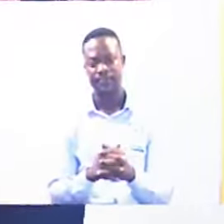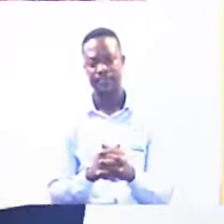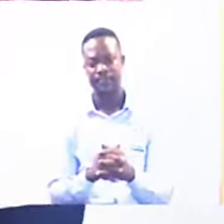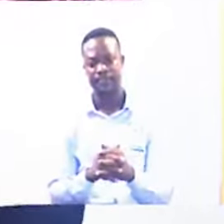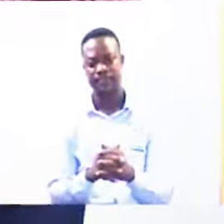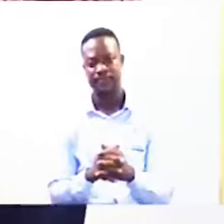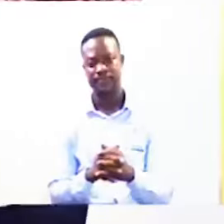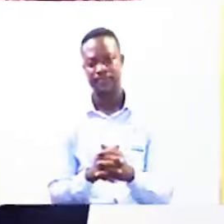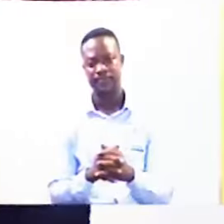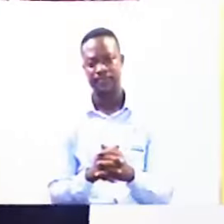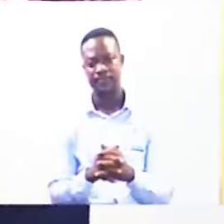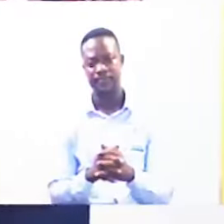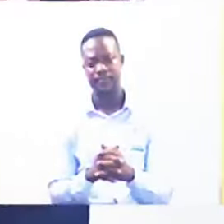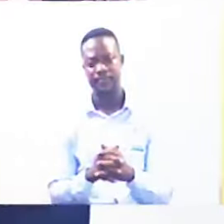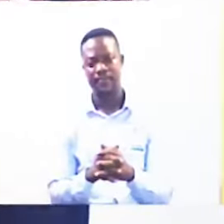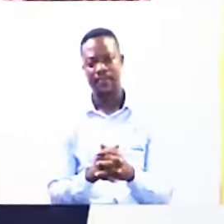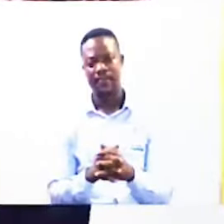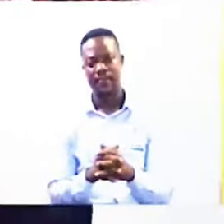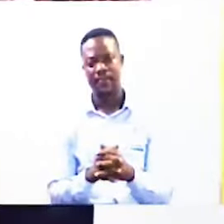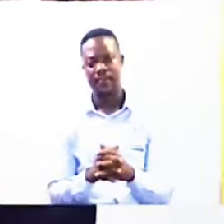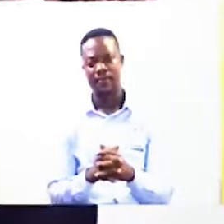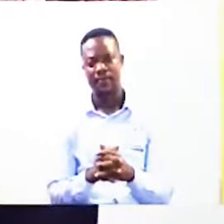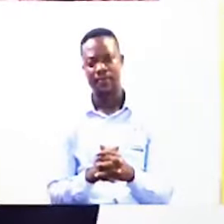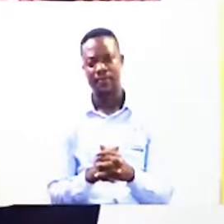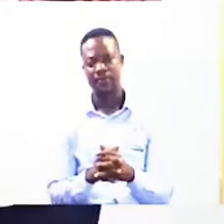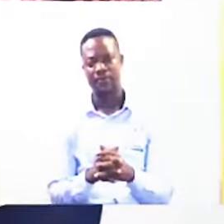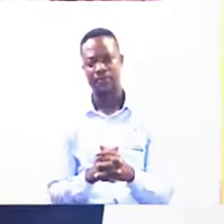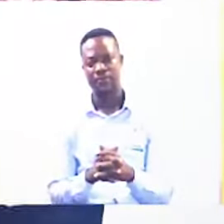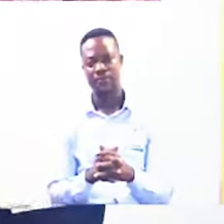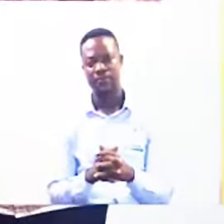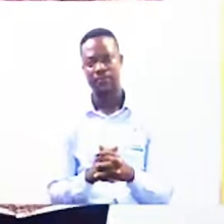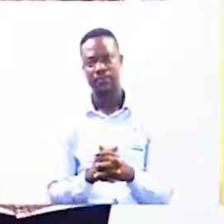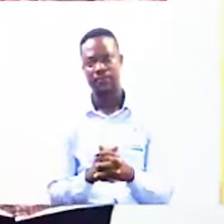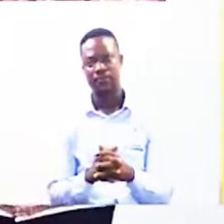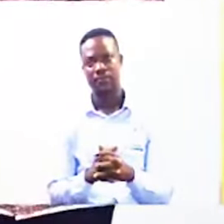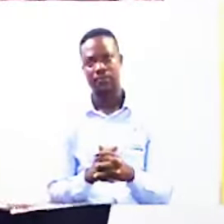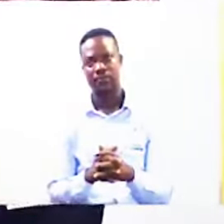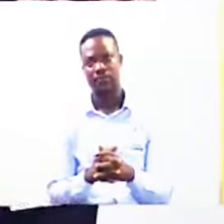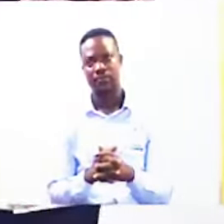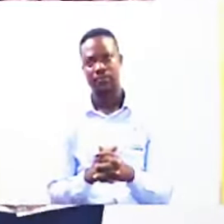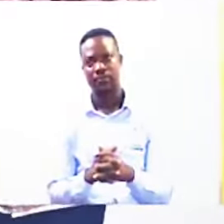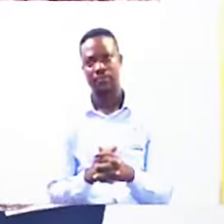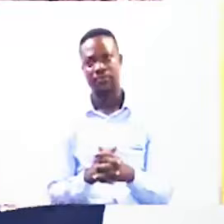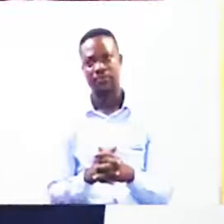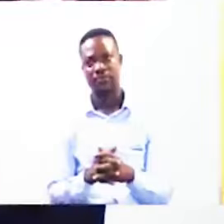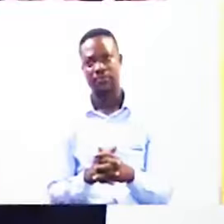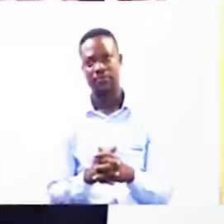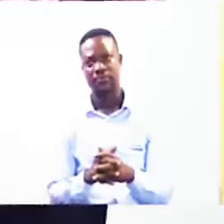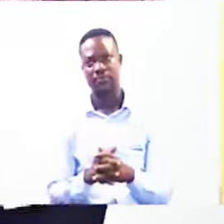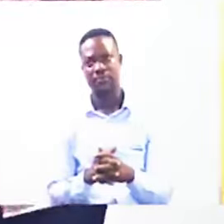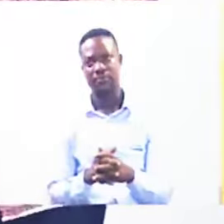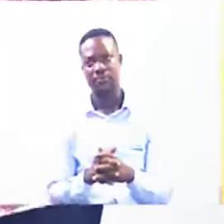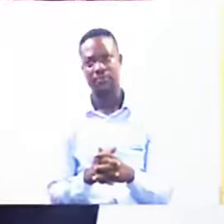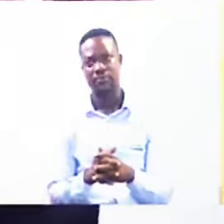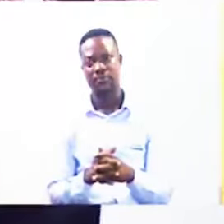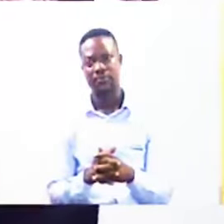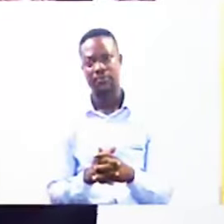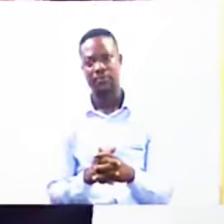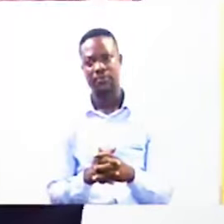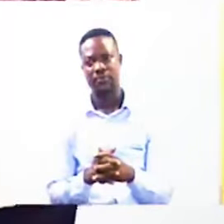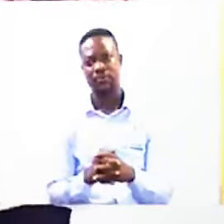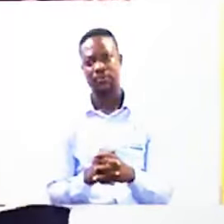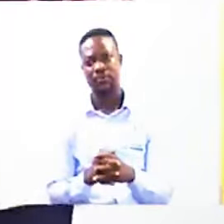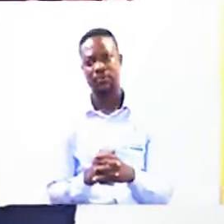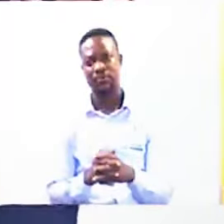e ba ne dru sa na sofo ho a eso wo hwe se de ade no da no odi beto ho nanso na odi wada wada beso ye sa se ne be